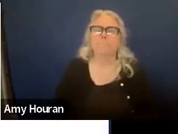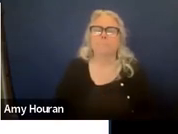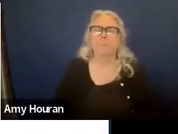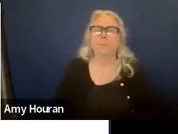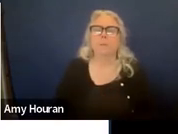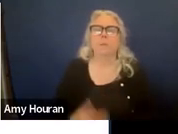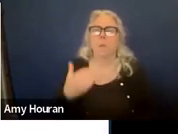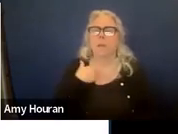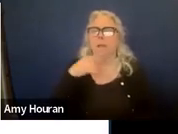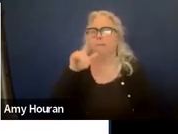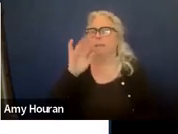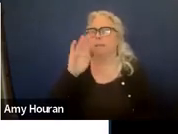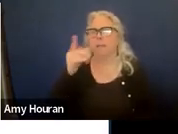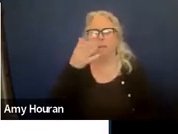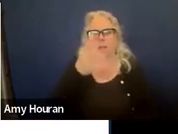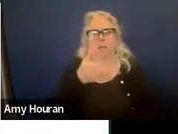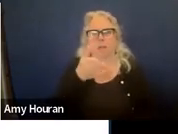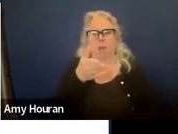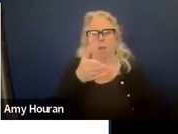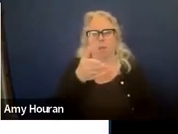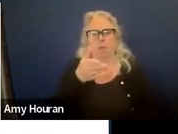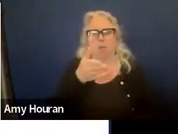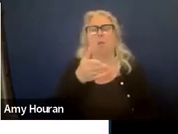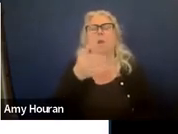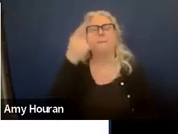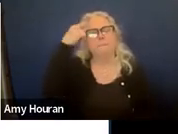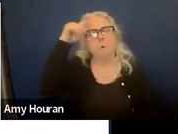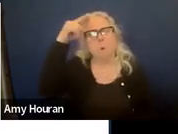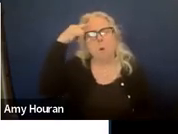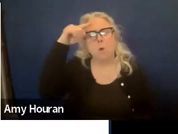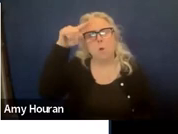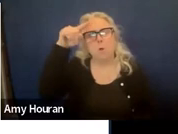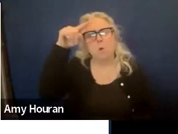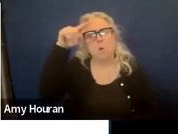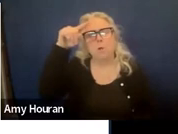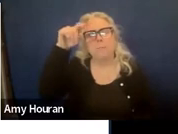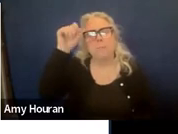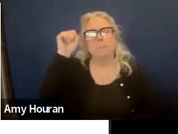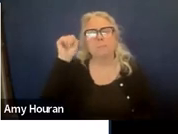have a link here. This is for,